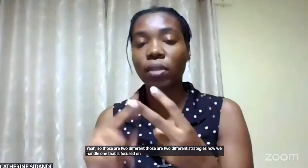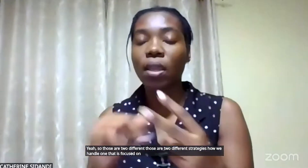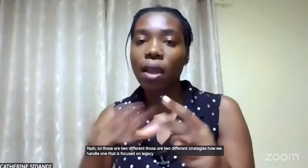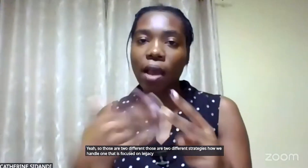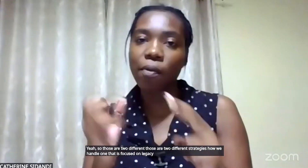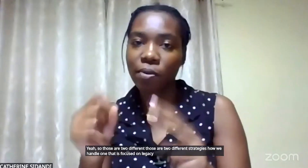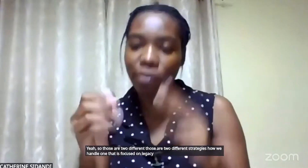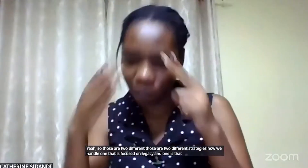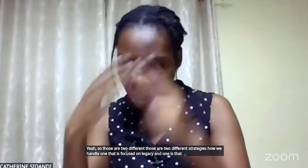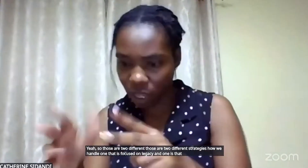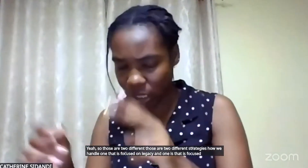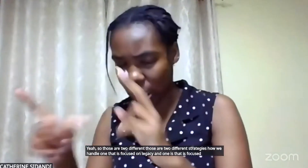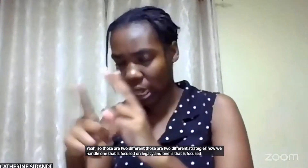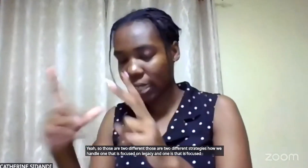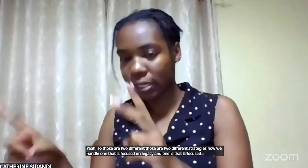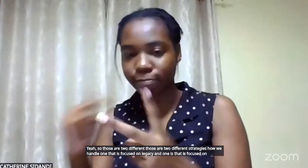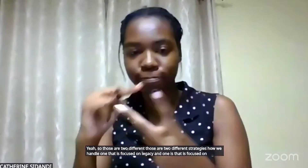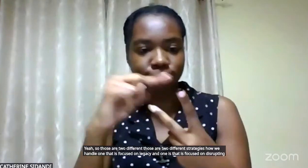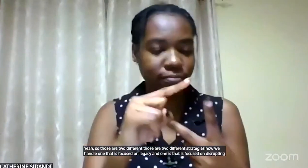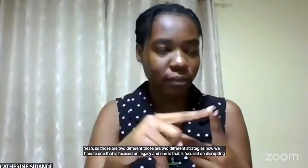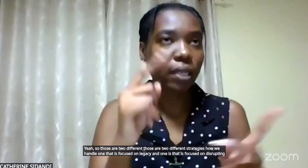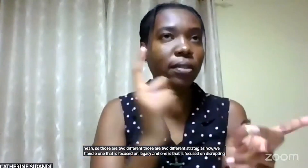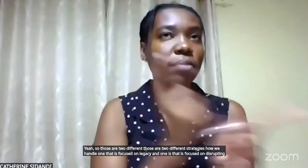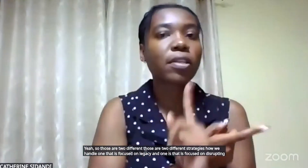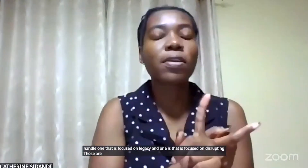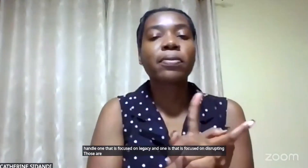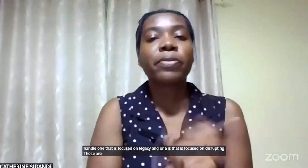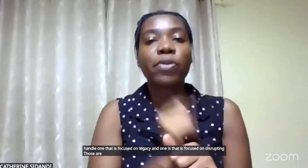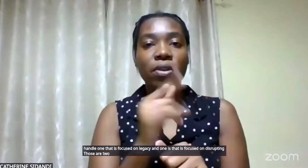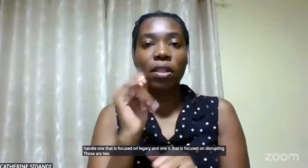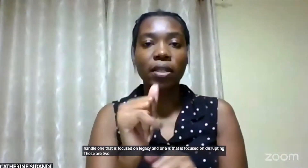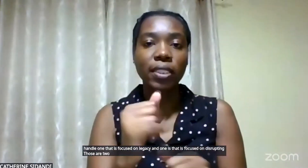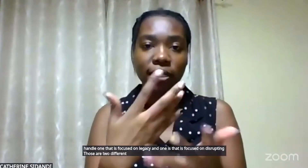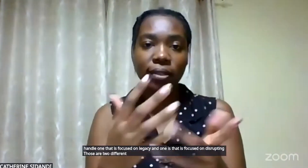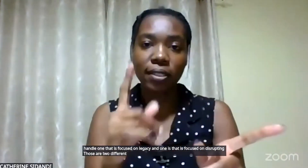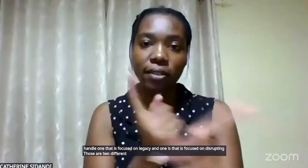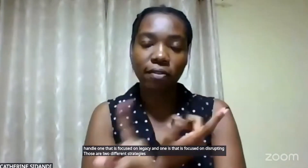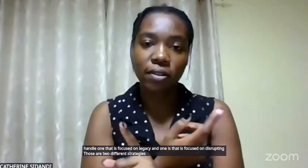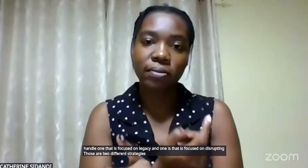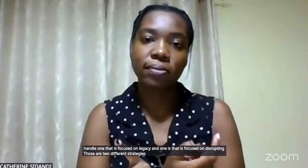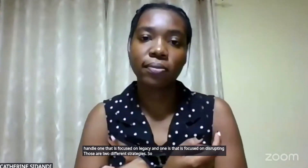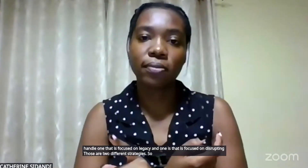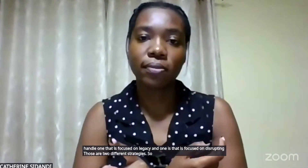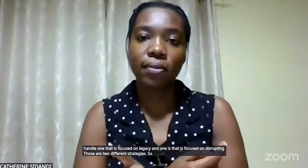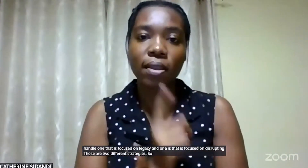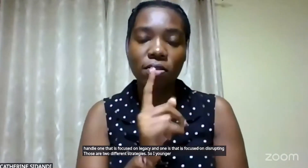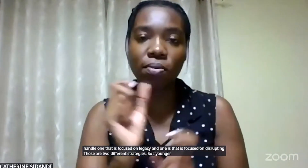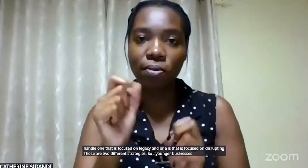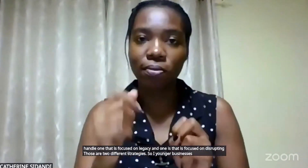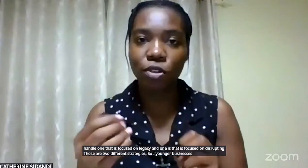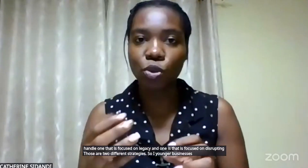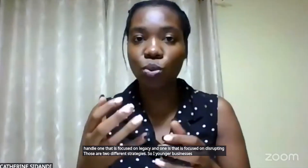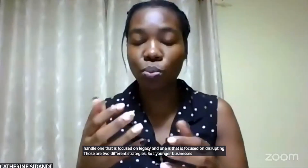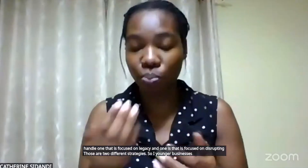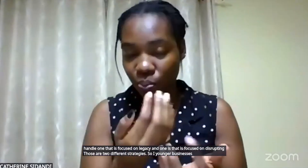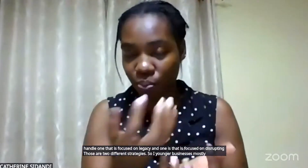that is focused on disrupting. Those are two different strategies. So our younger businesses will mostly want